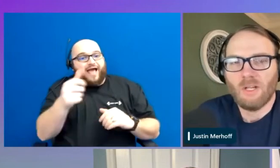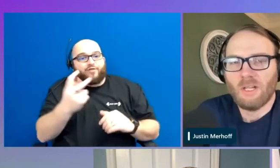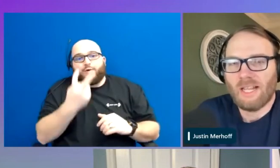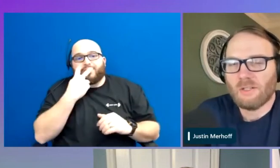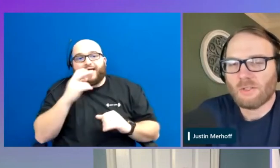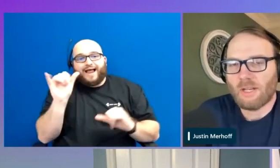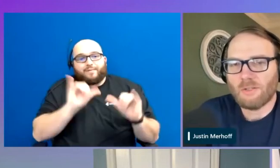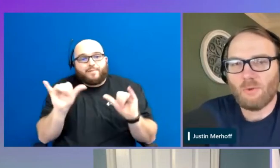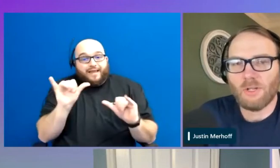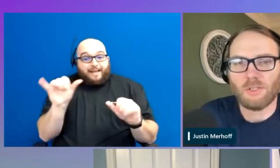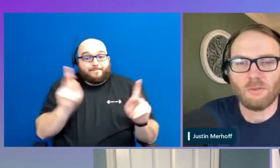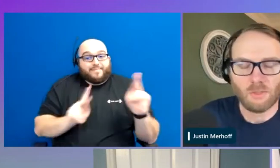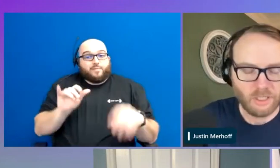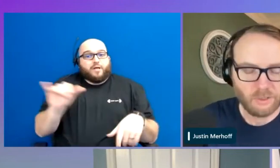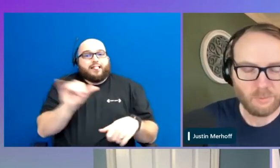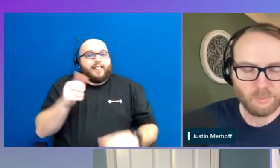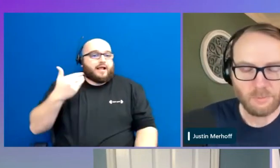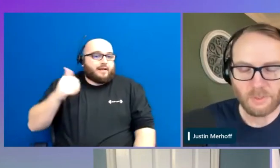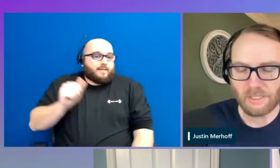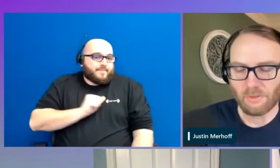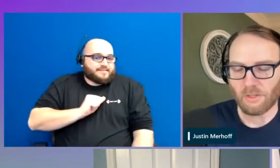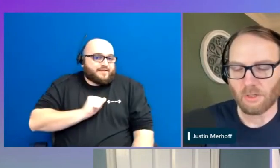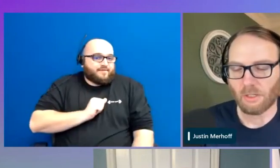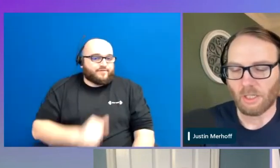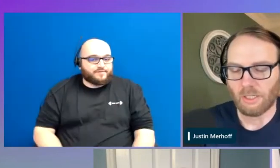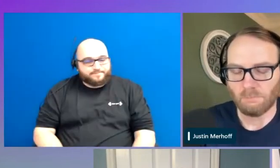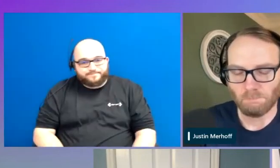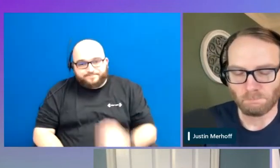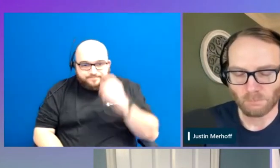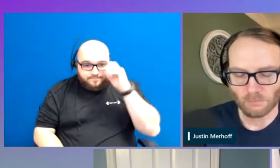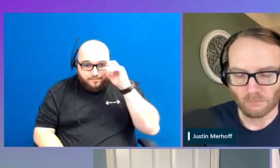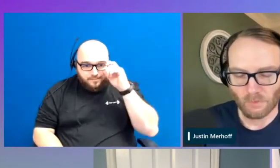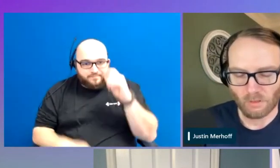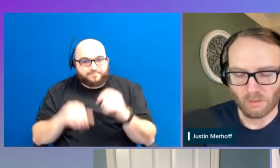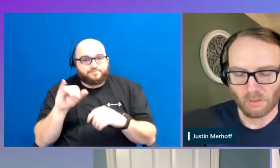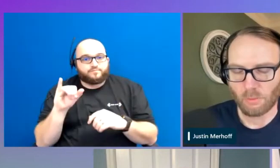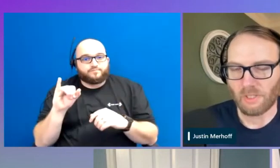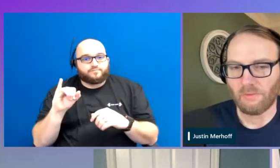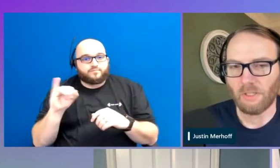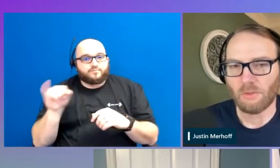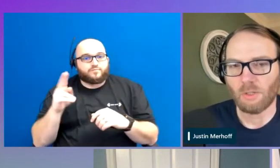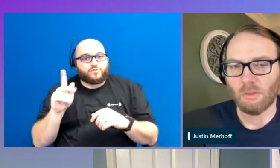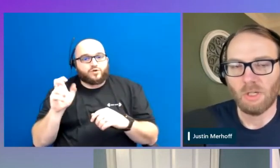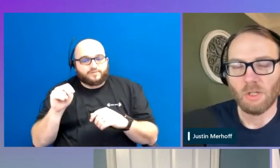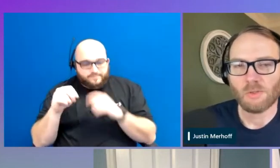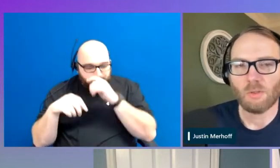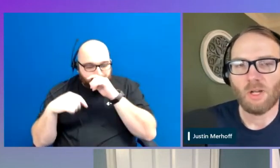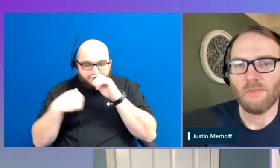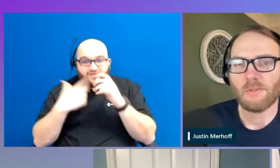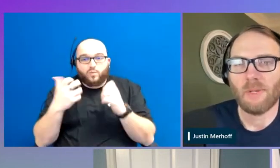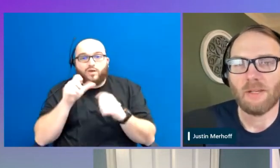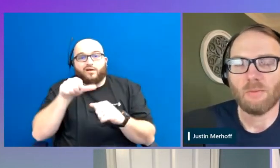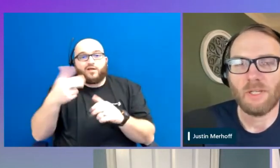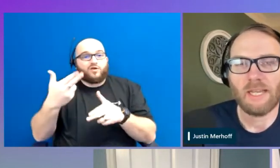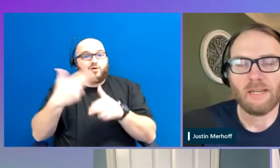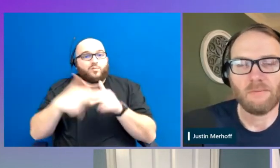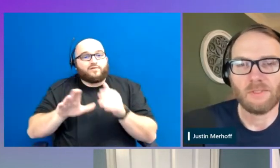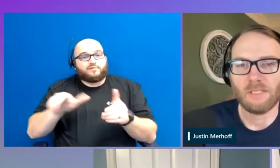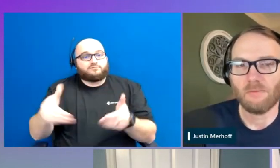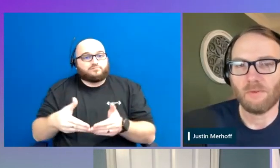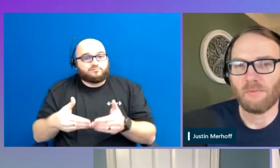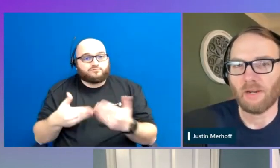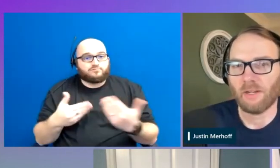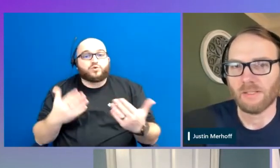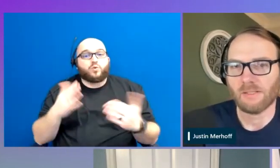Awesome. So I just want to give another little bit of intro. So on this panel, we